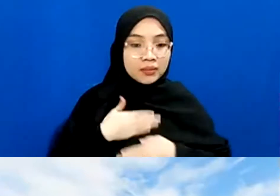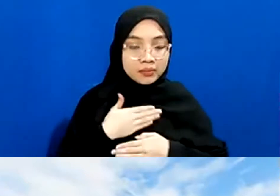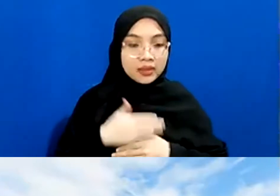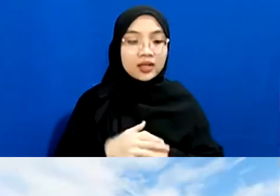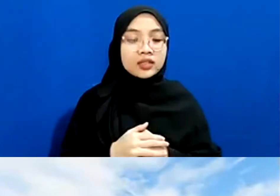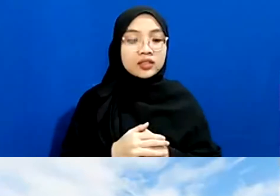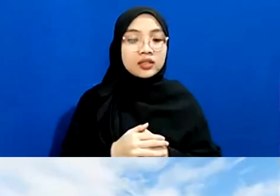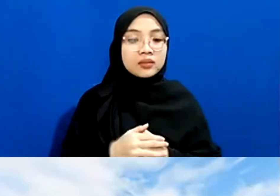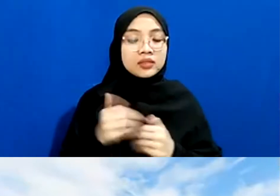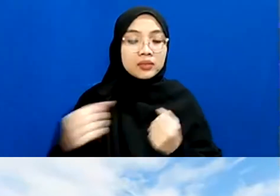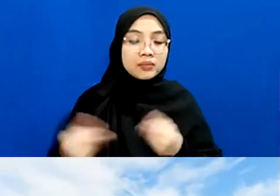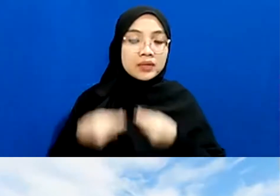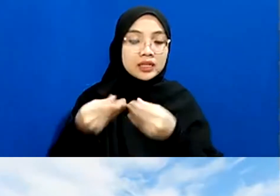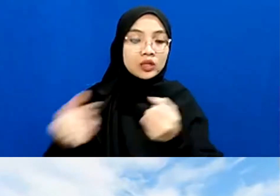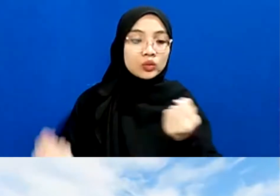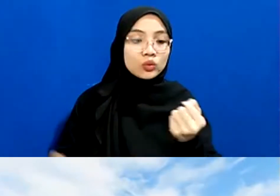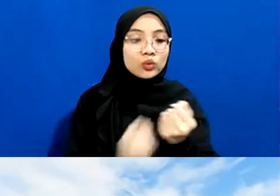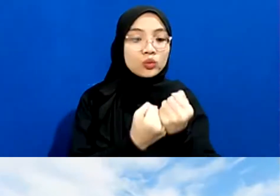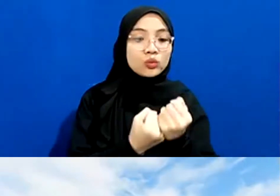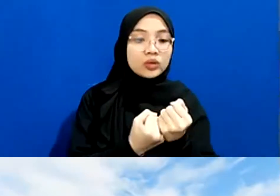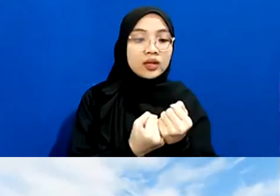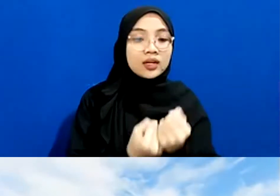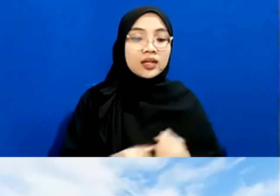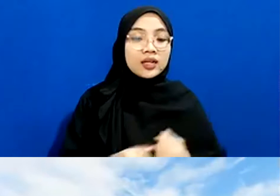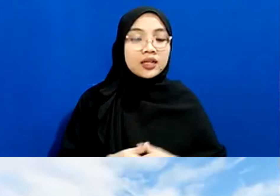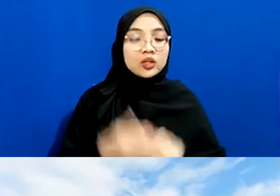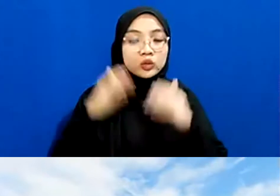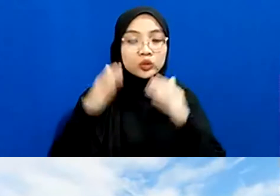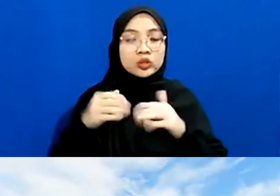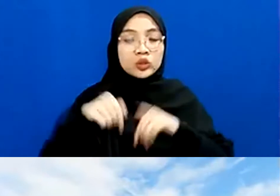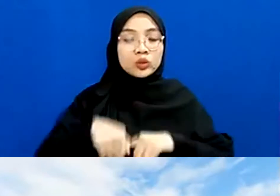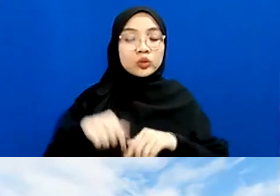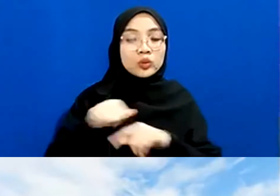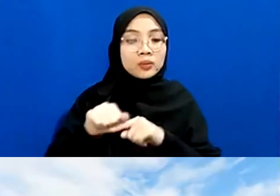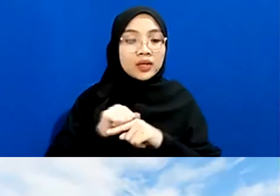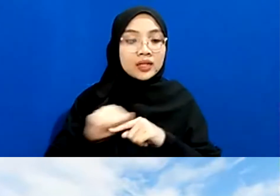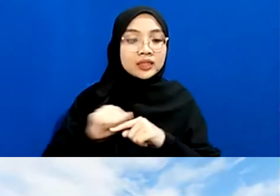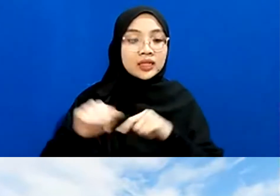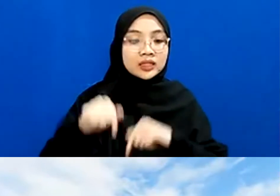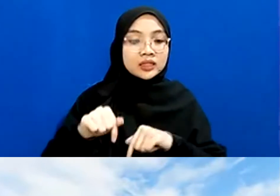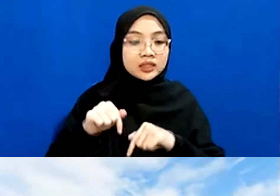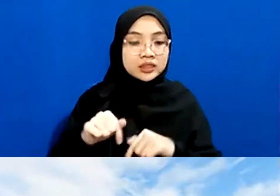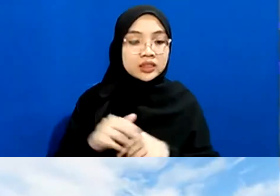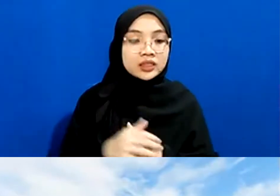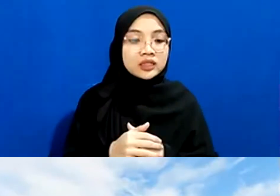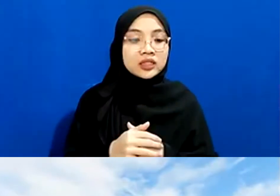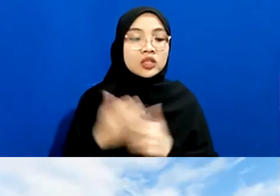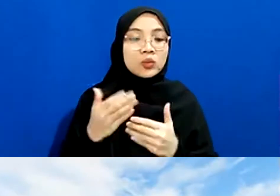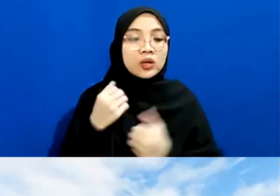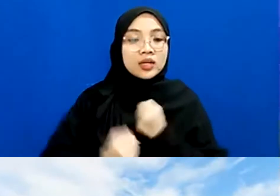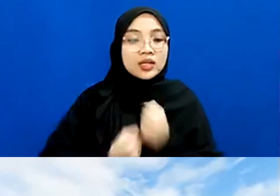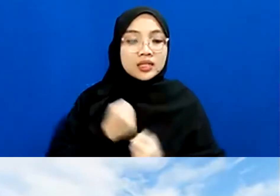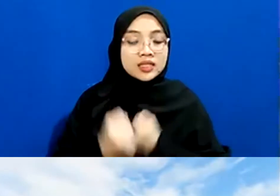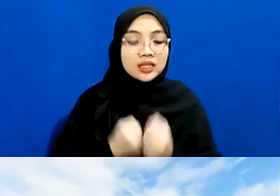this summer course of this course, and therefore on behalf of the faculty, I would like also to